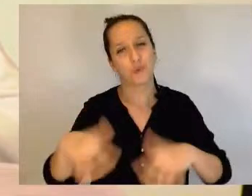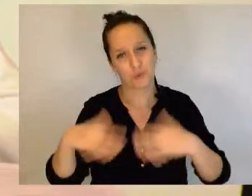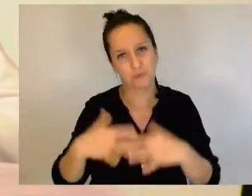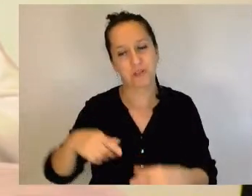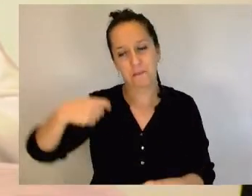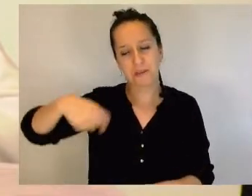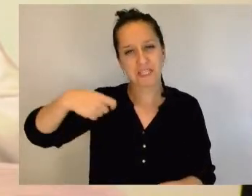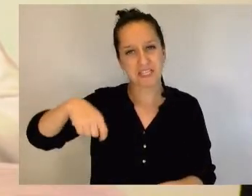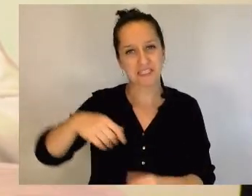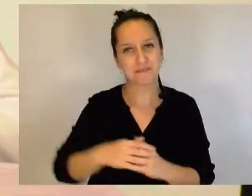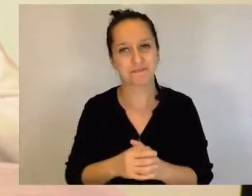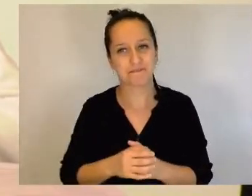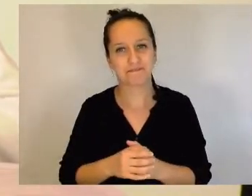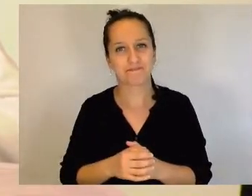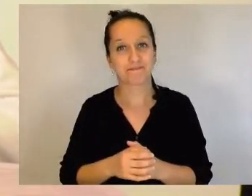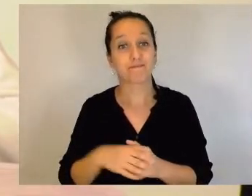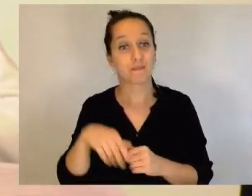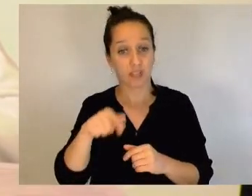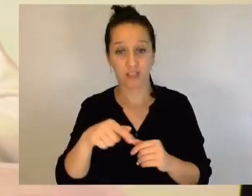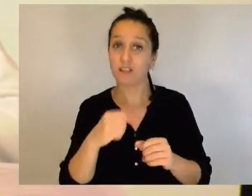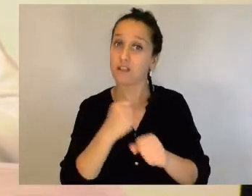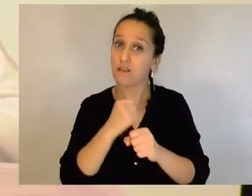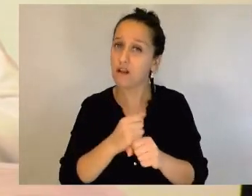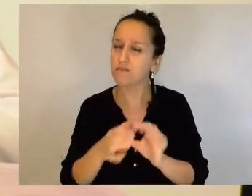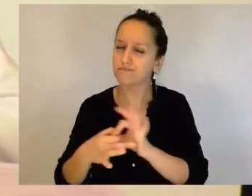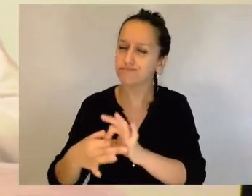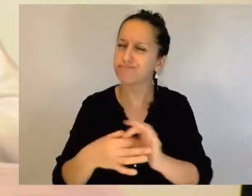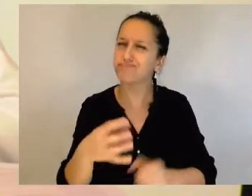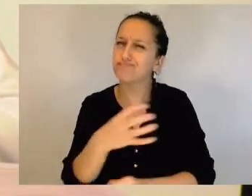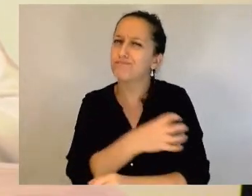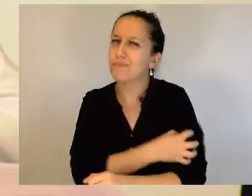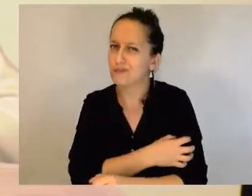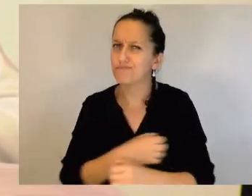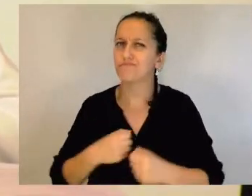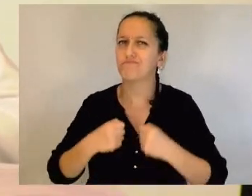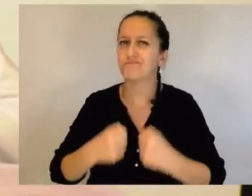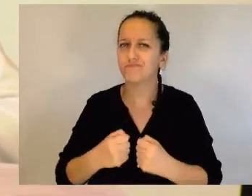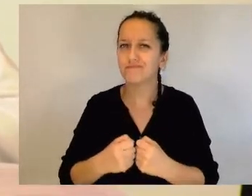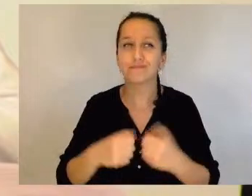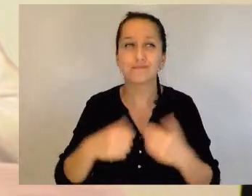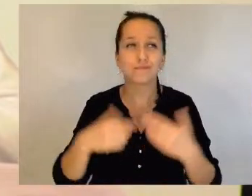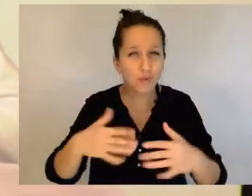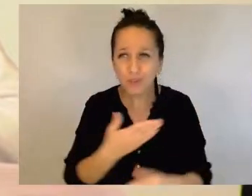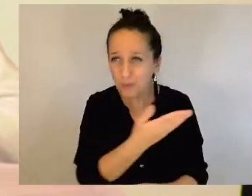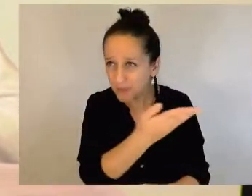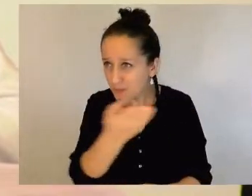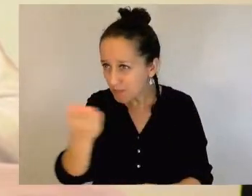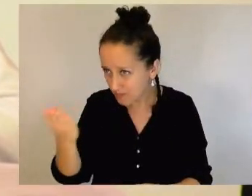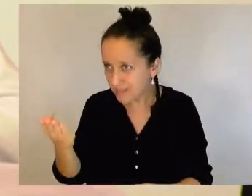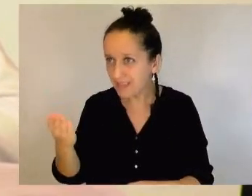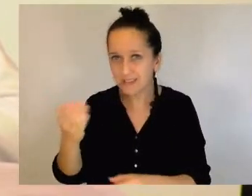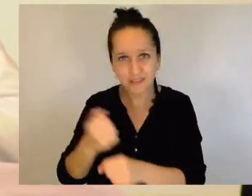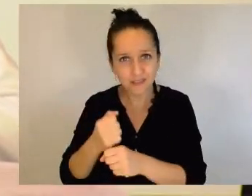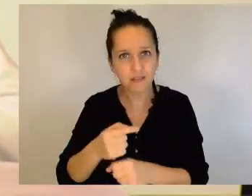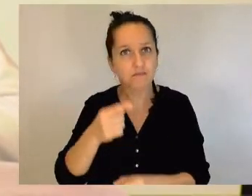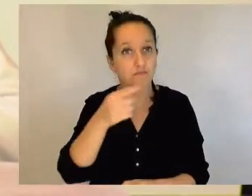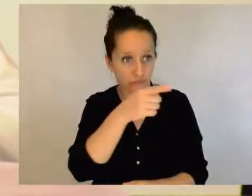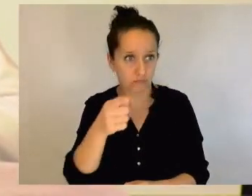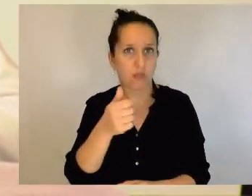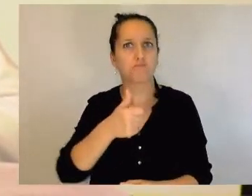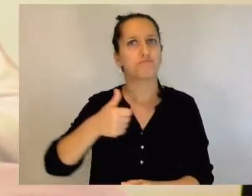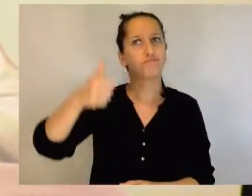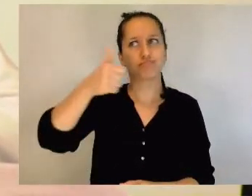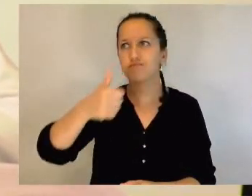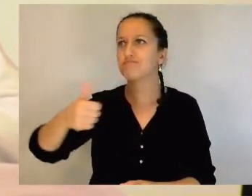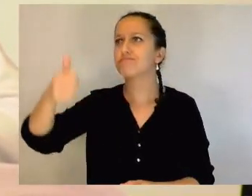be chairing this conference. And this strengthening happens thanks to the invaluable work that each of you as decision